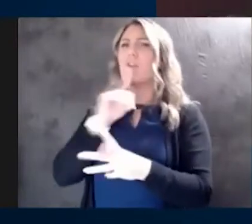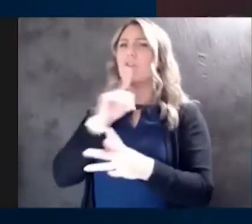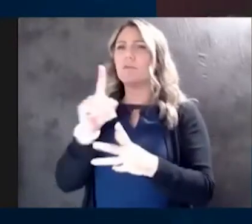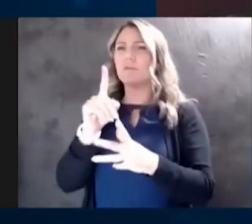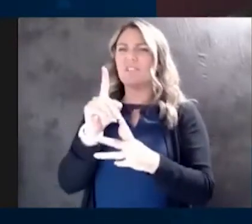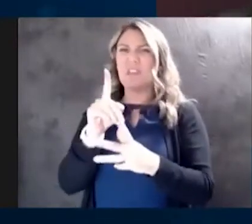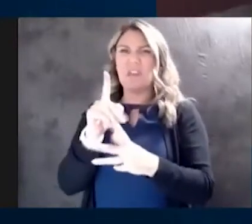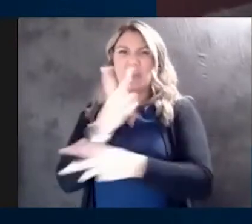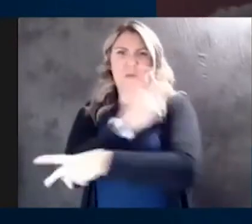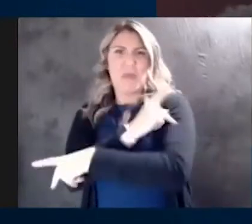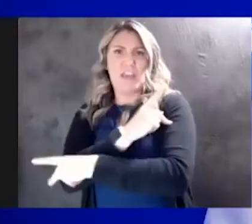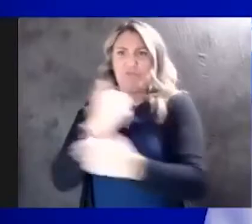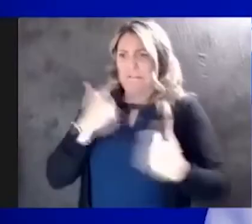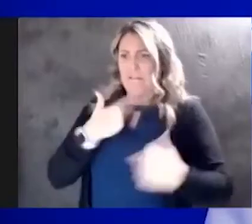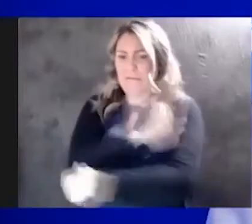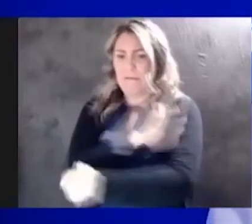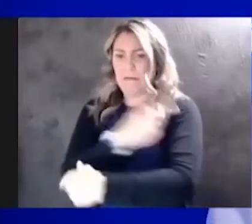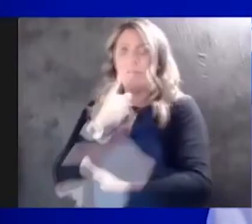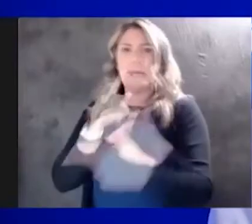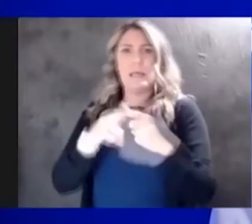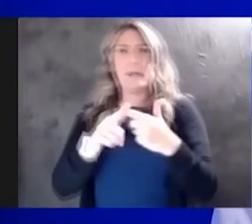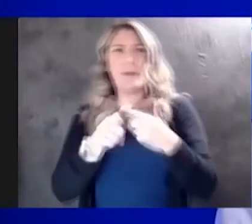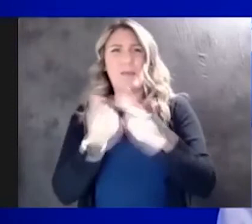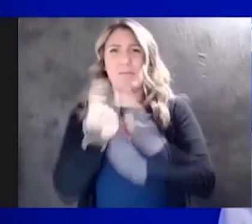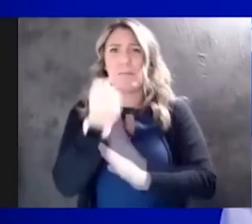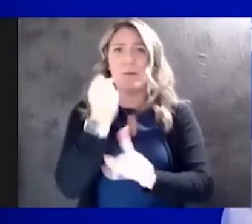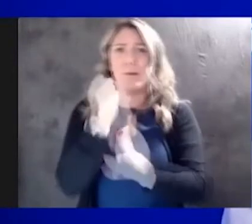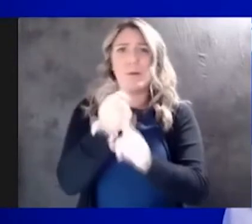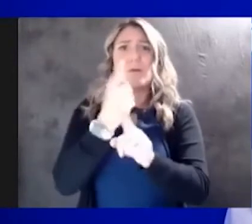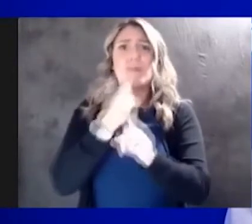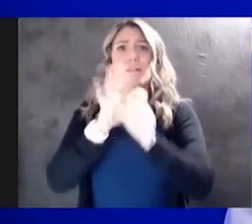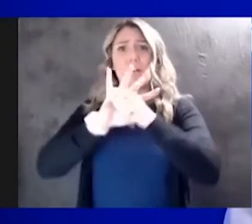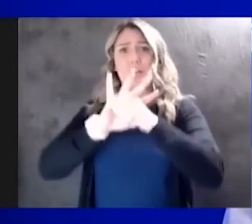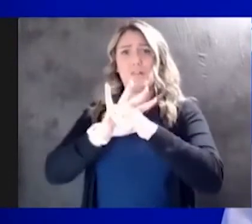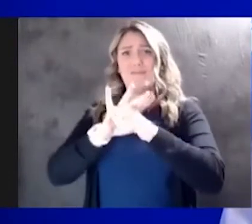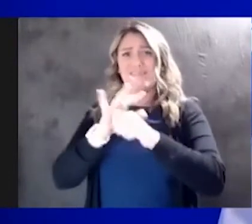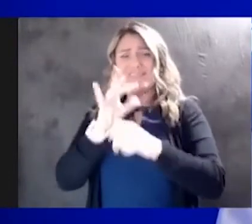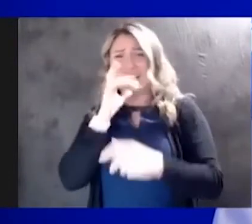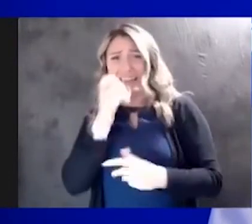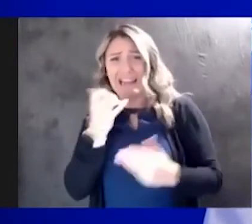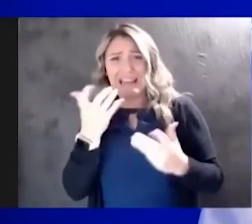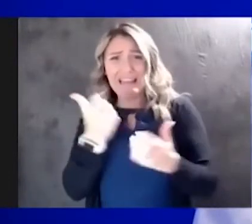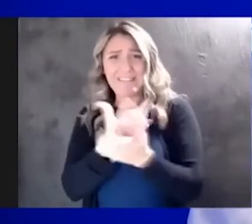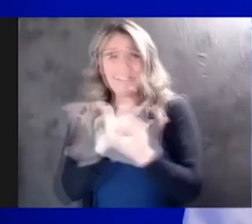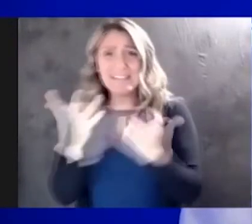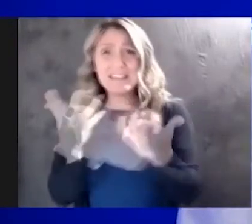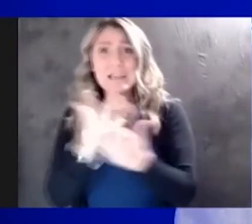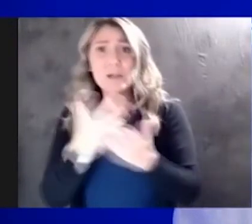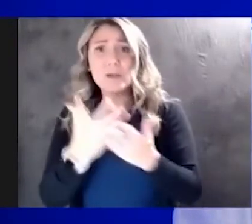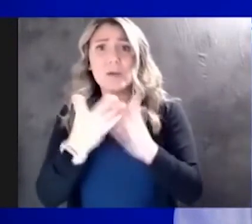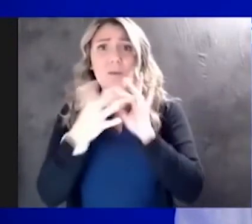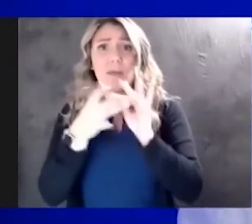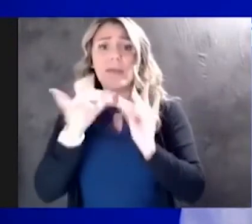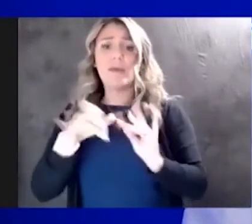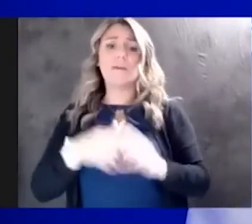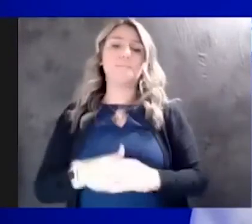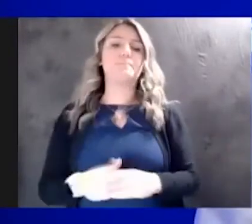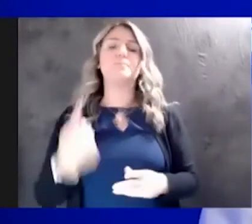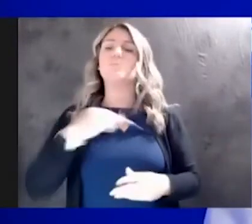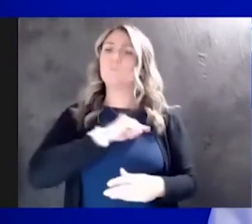not taking? Mm-hmm. Yeah, I think we mentioned a little bit about that. And it is, it's